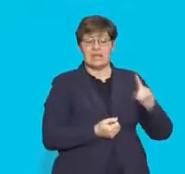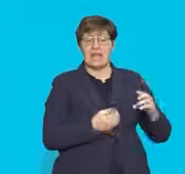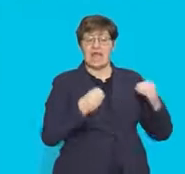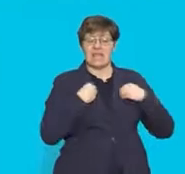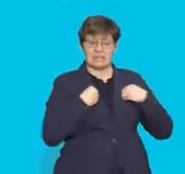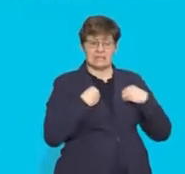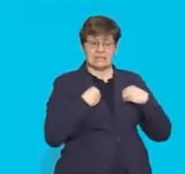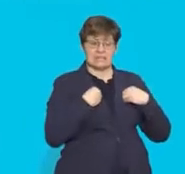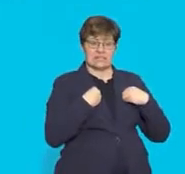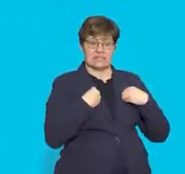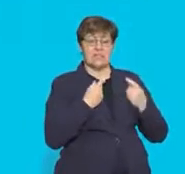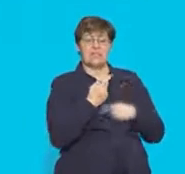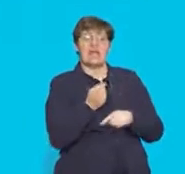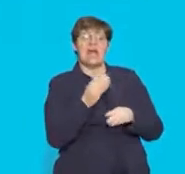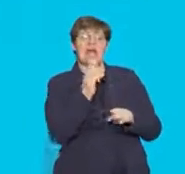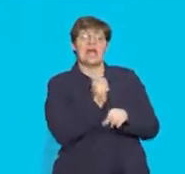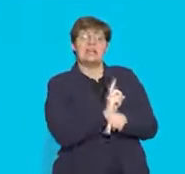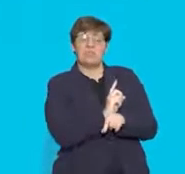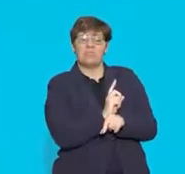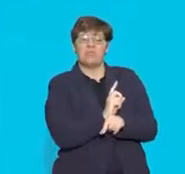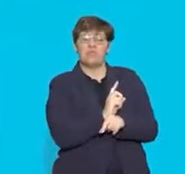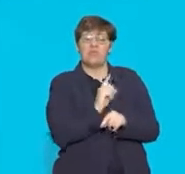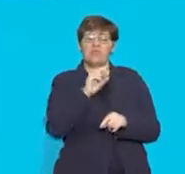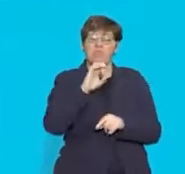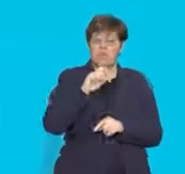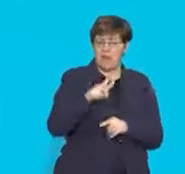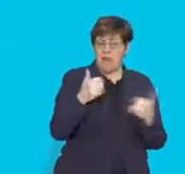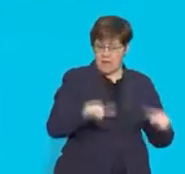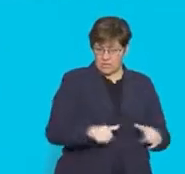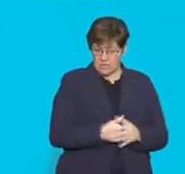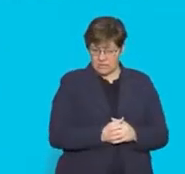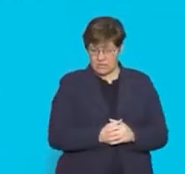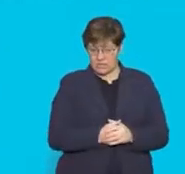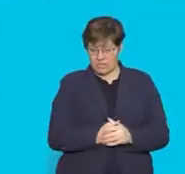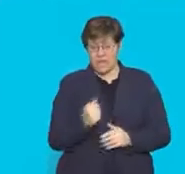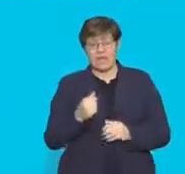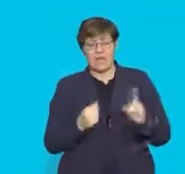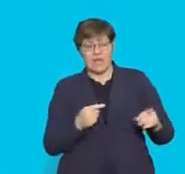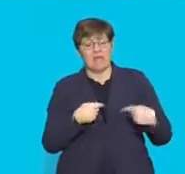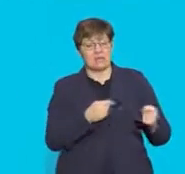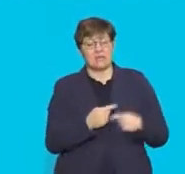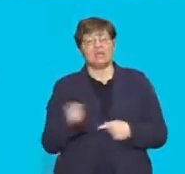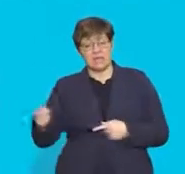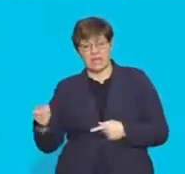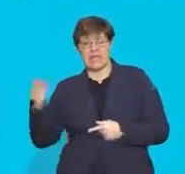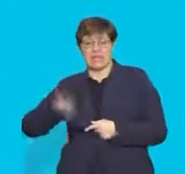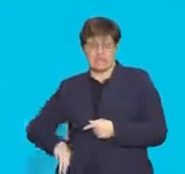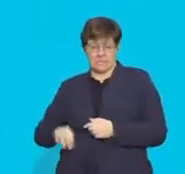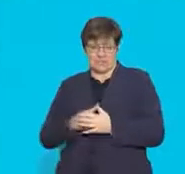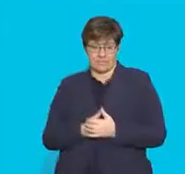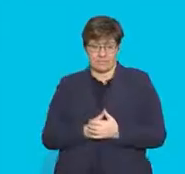disposal, which is an interim nominal account. When you debit it, treat it as an expense. When you credit it, treat it as an